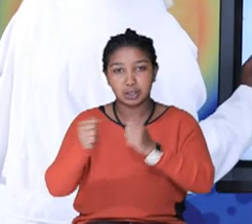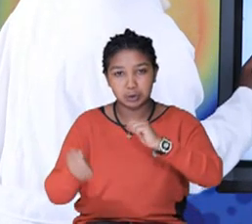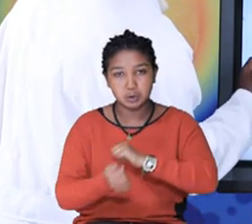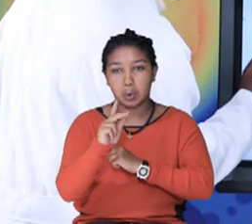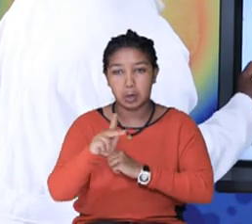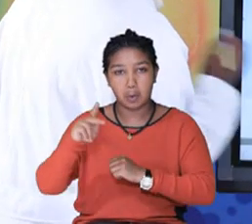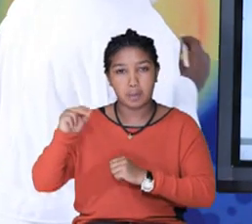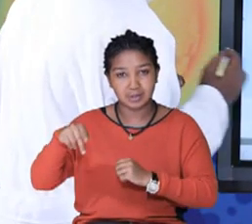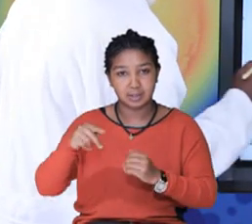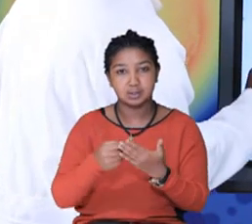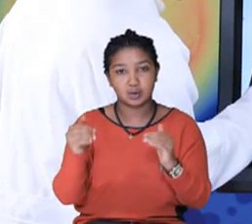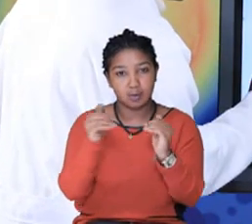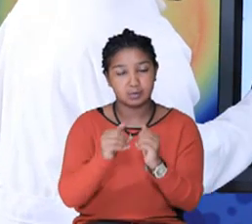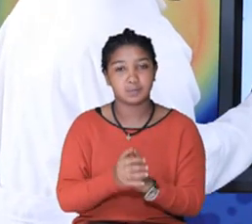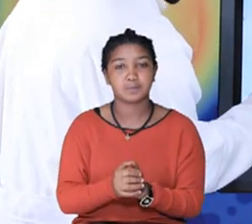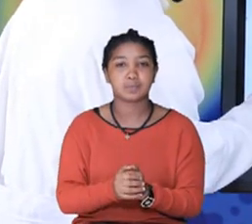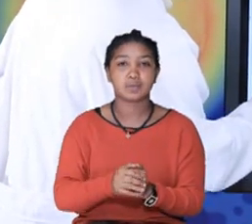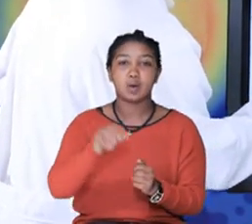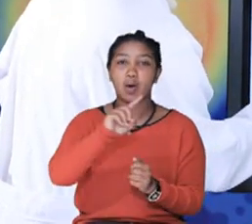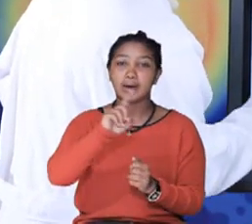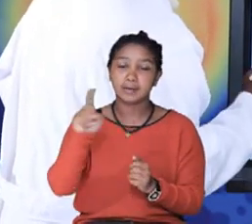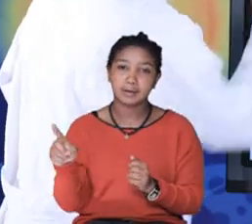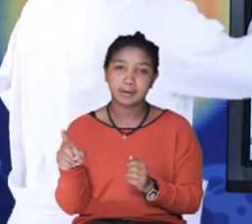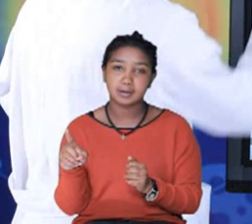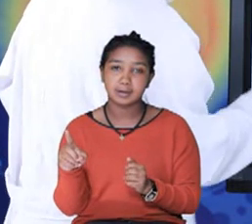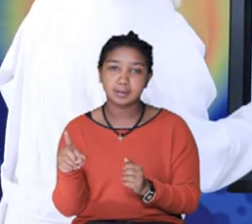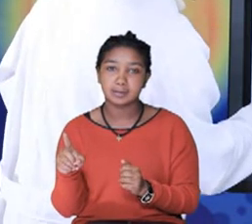to kilopascal. Z is equal to 101